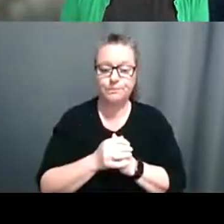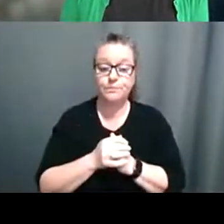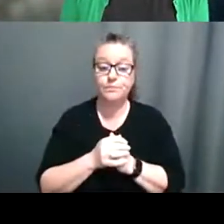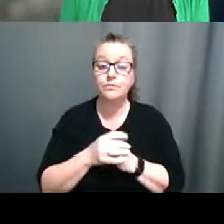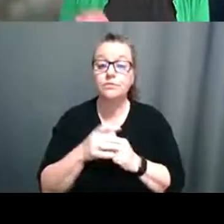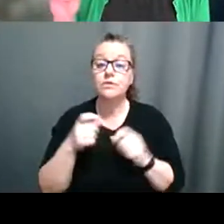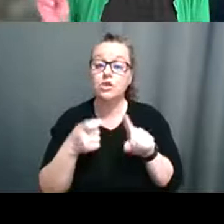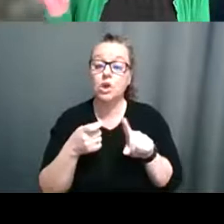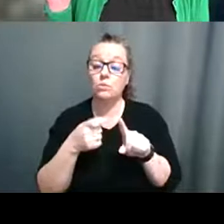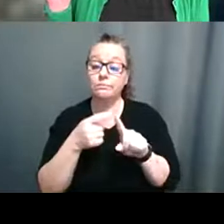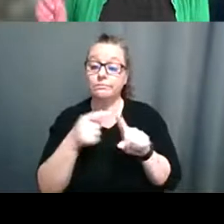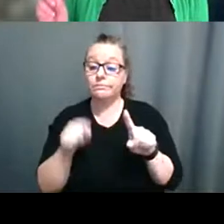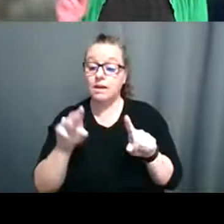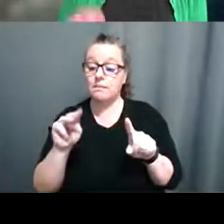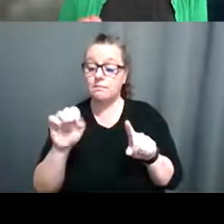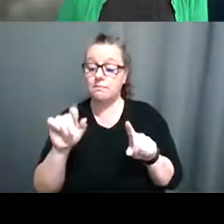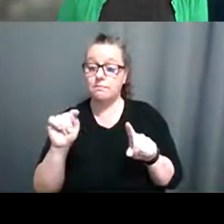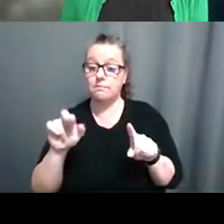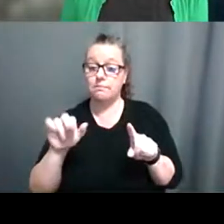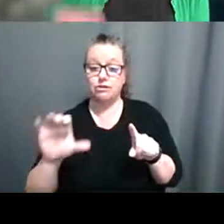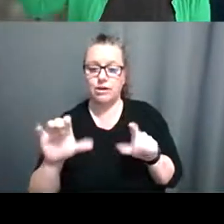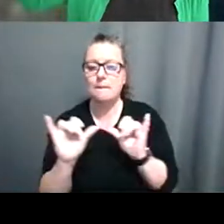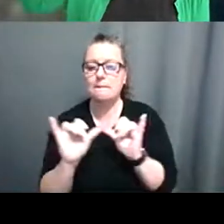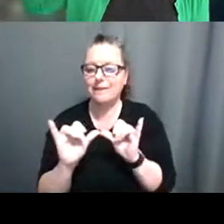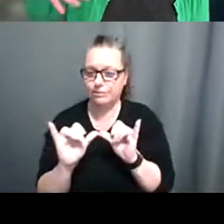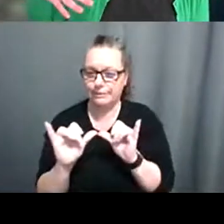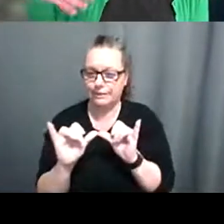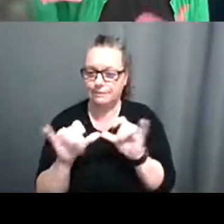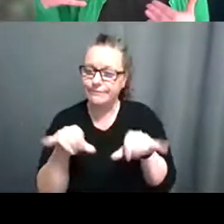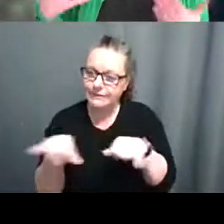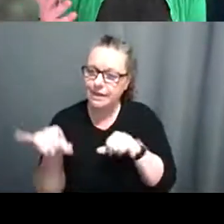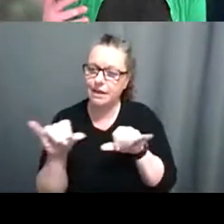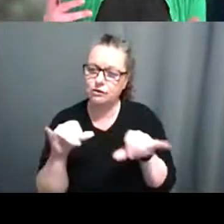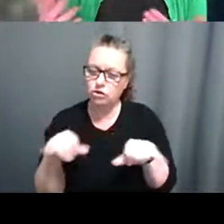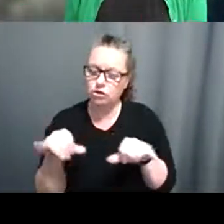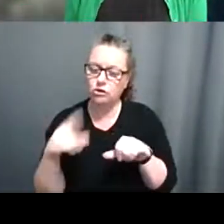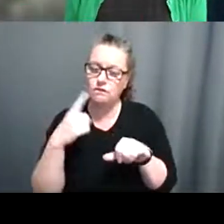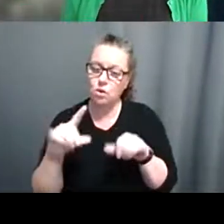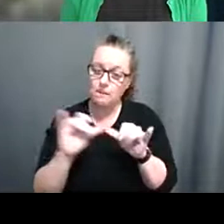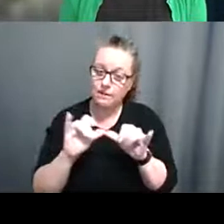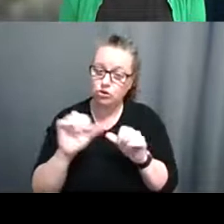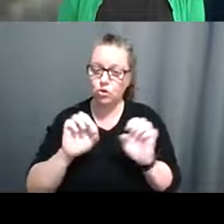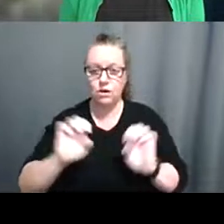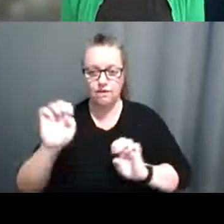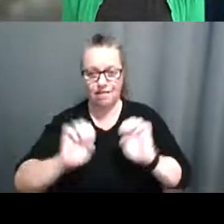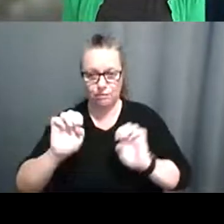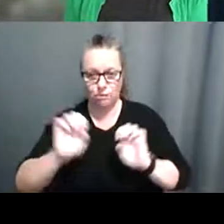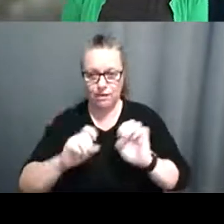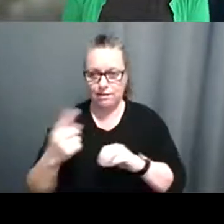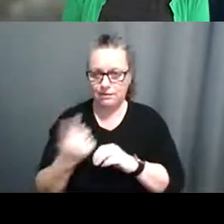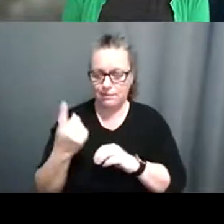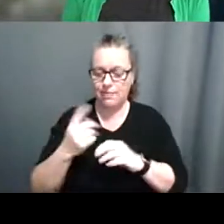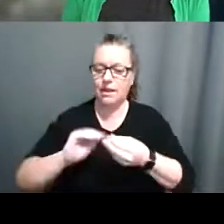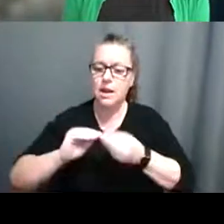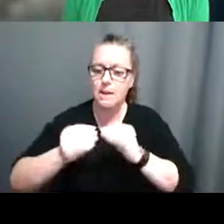metric. Now, metric is a measurement of data. It's a standard for measuring or evaluating something in numeric